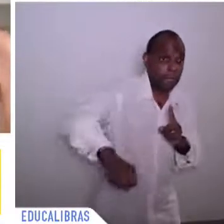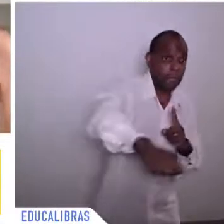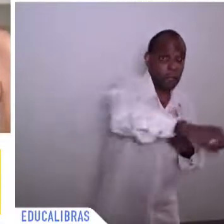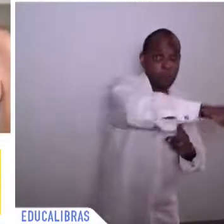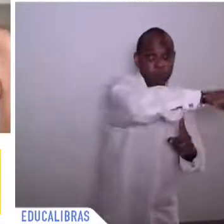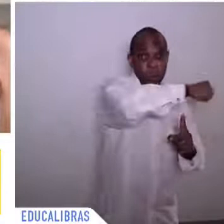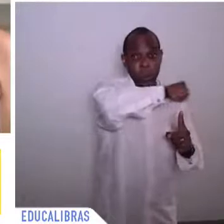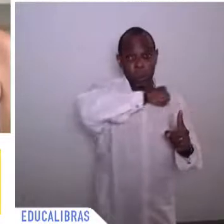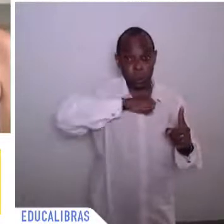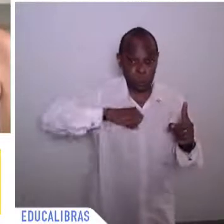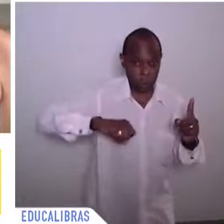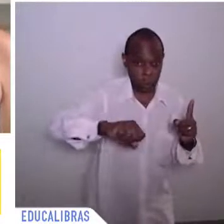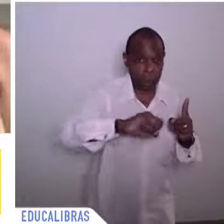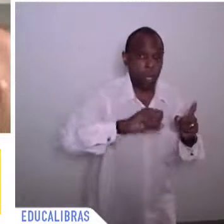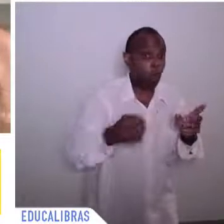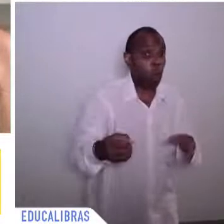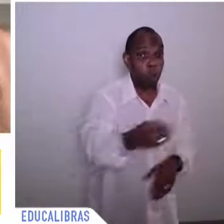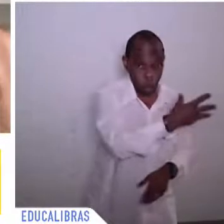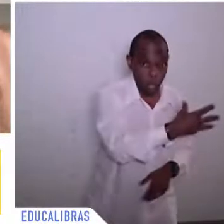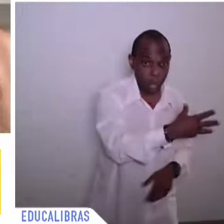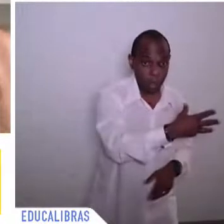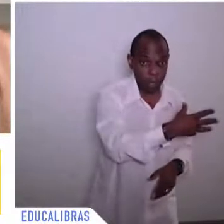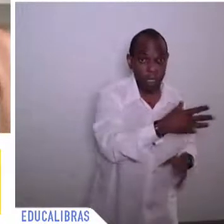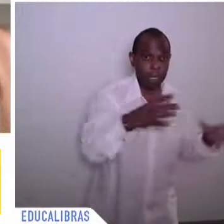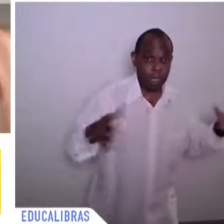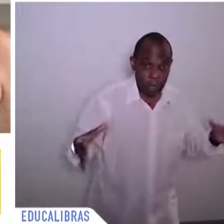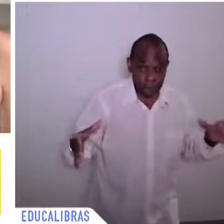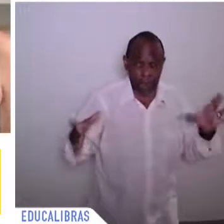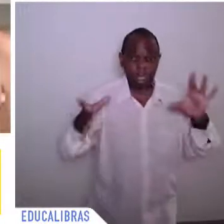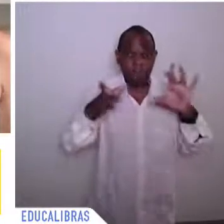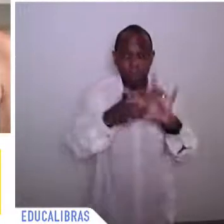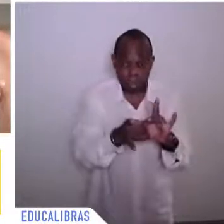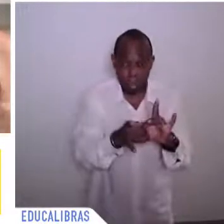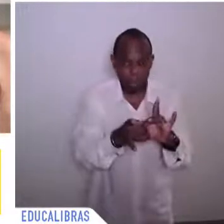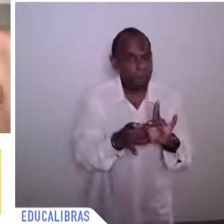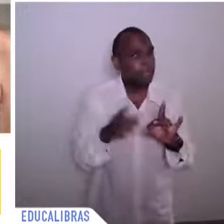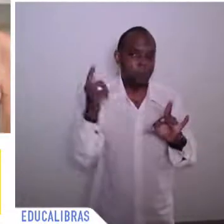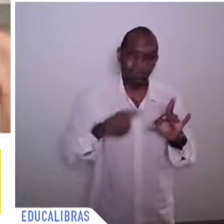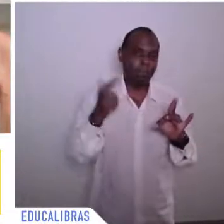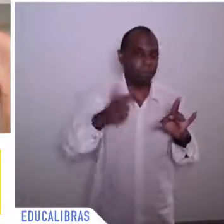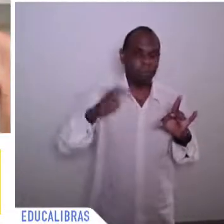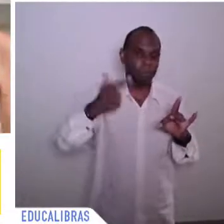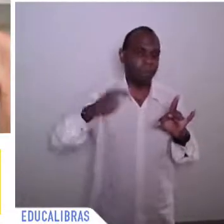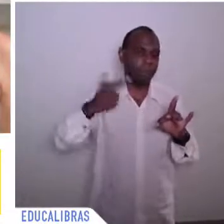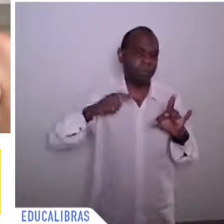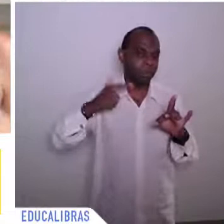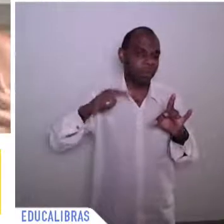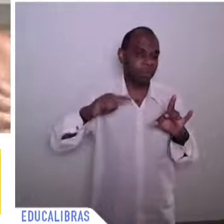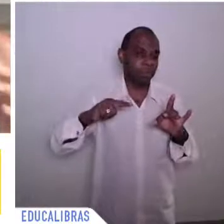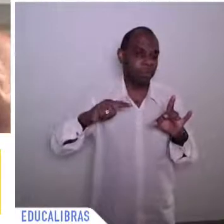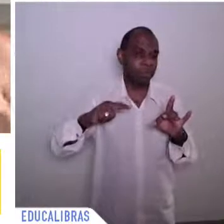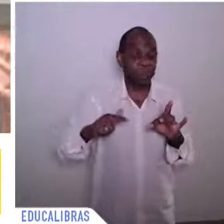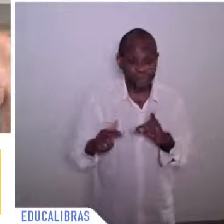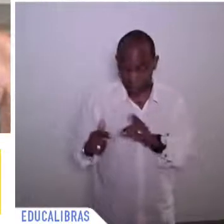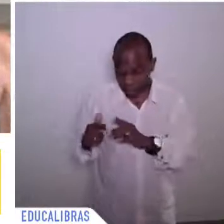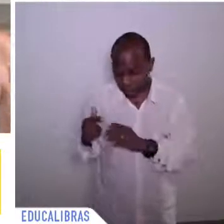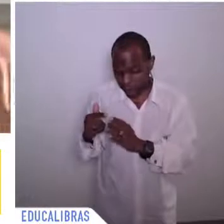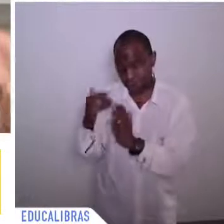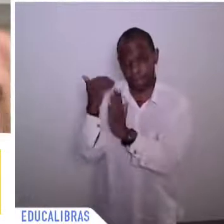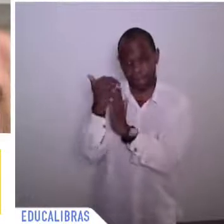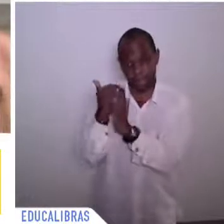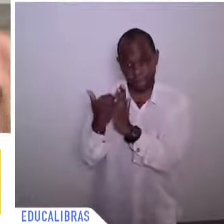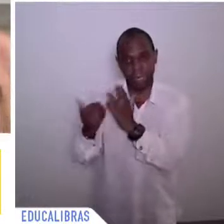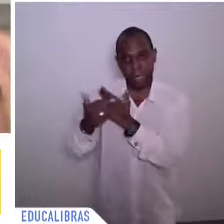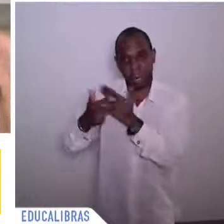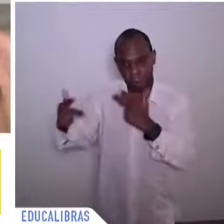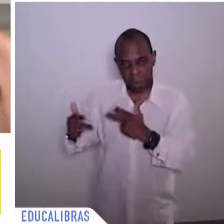enhancement and this new social mobilization that had not been incorporated in this construction, this political construct.